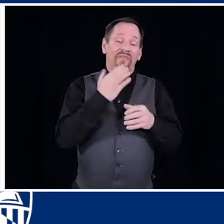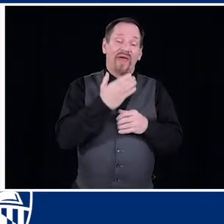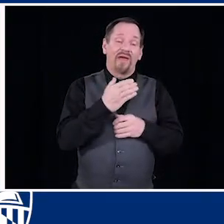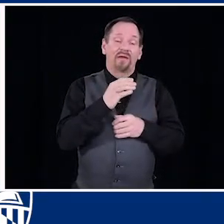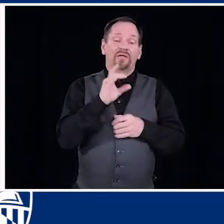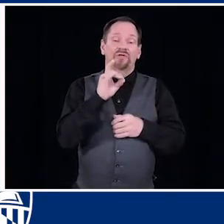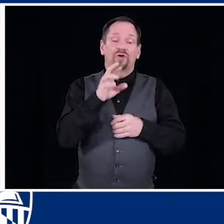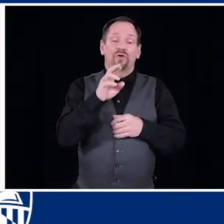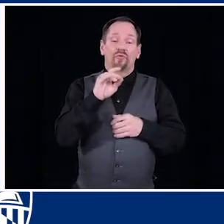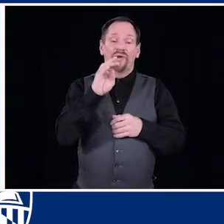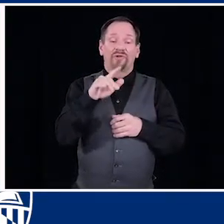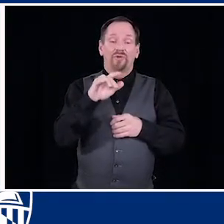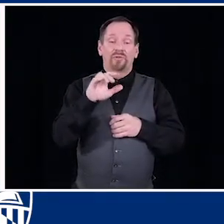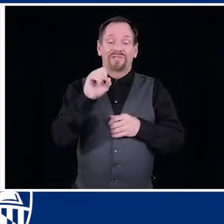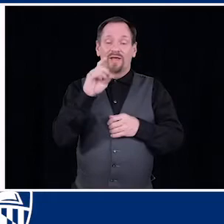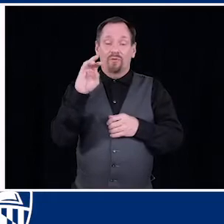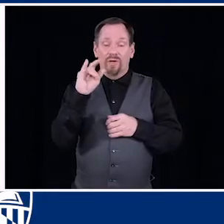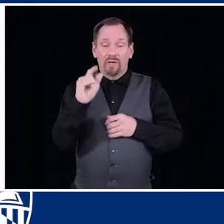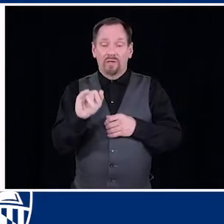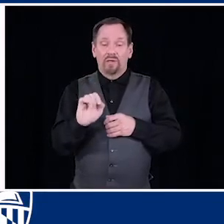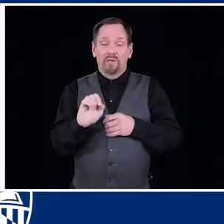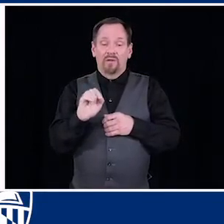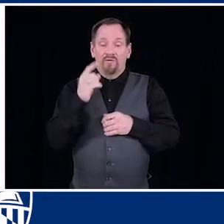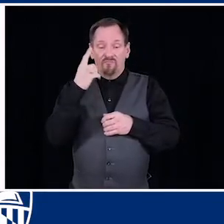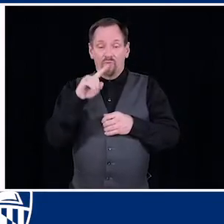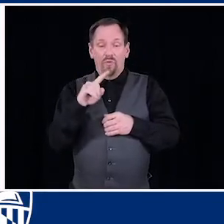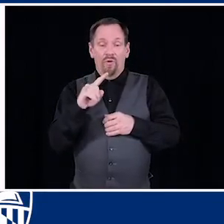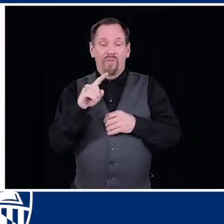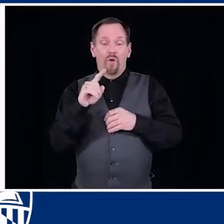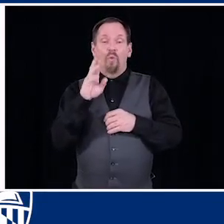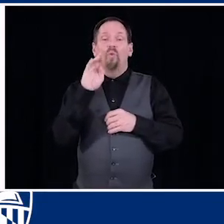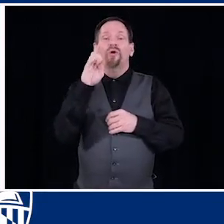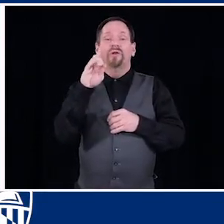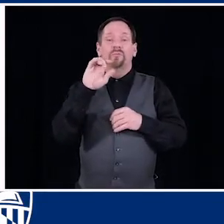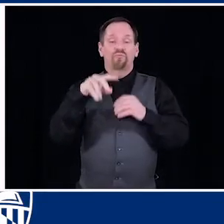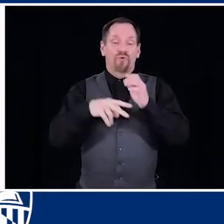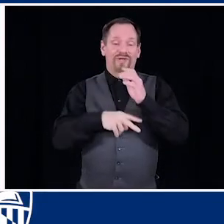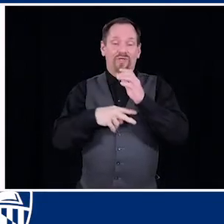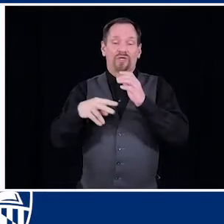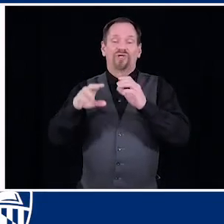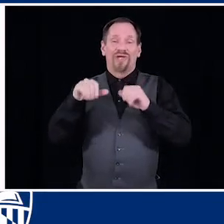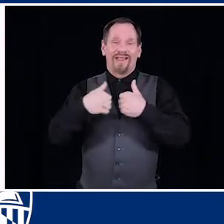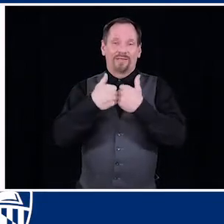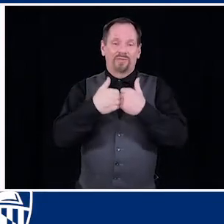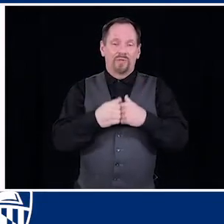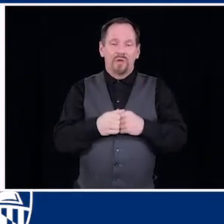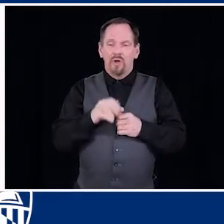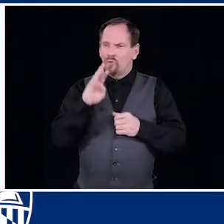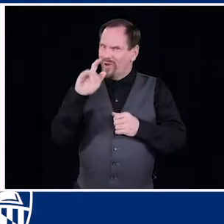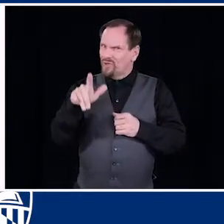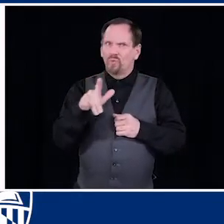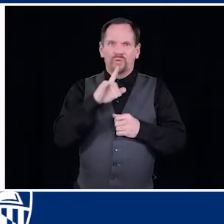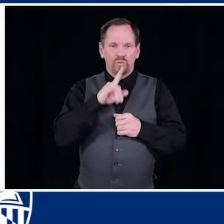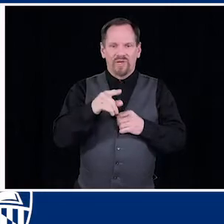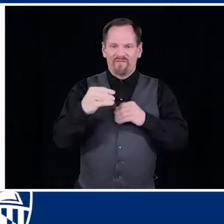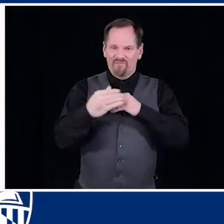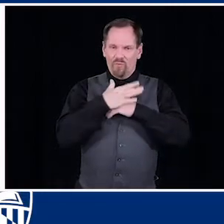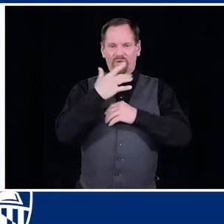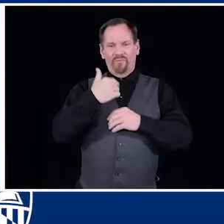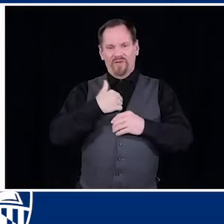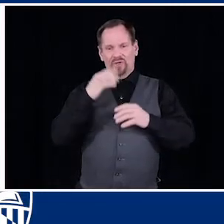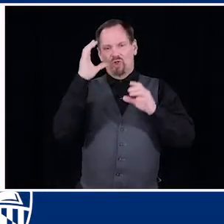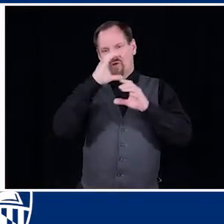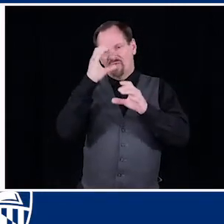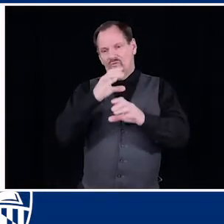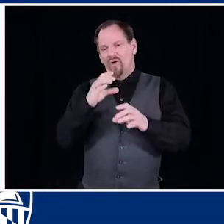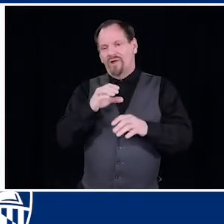Sankry, who I've known for many years through the Maryland High School Woodbridge Challenge. Rachel was very influential in my decision to pursue my degree at Hopkins,